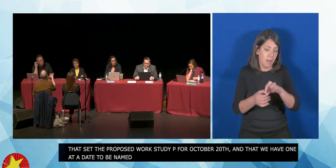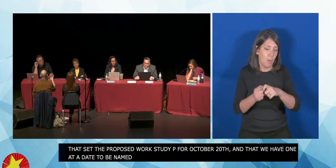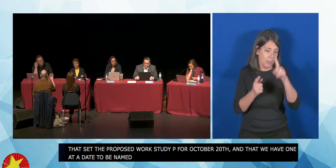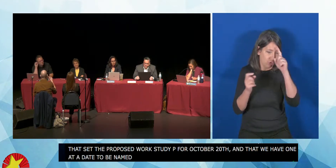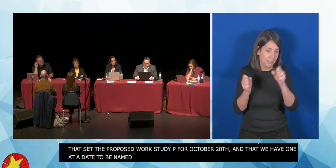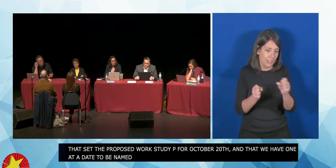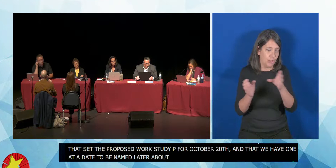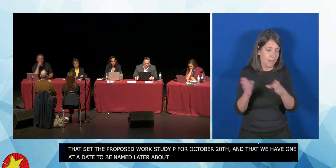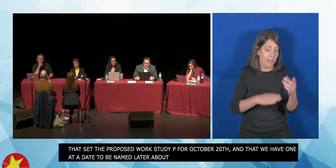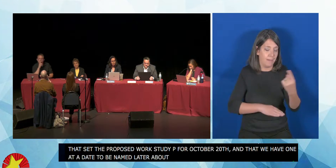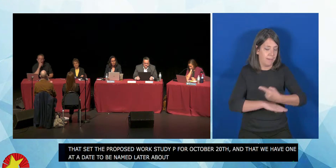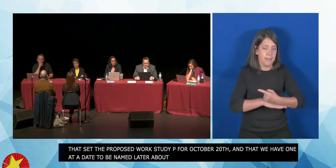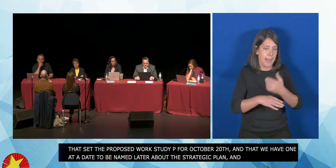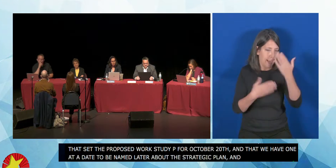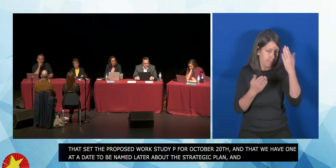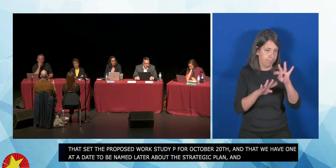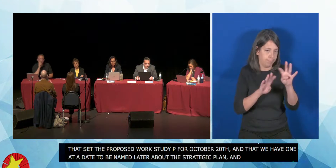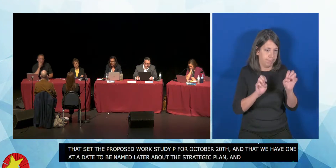and the progress thereof.